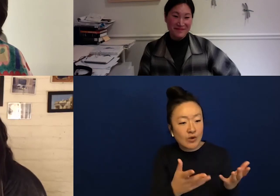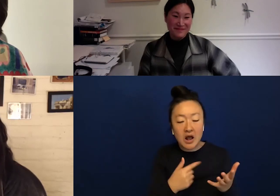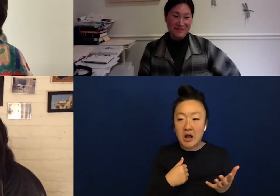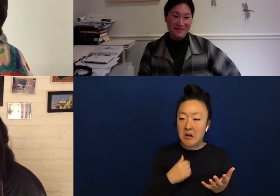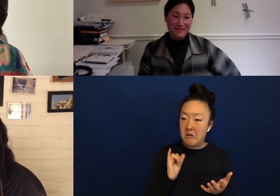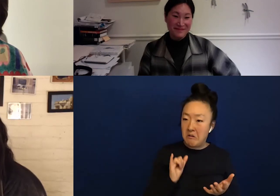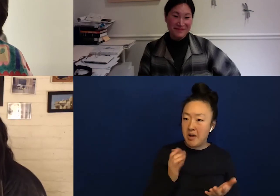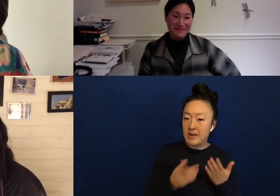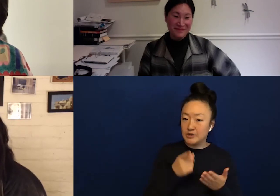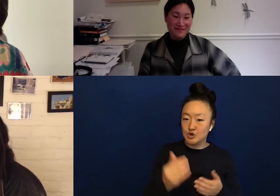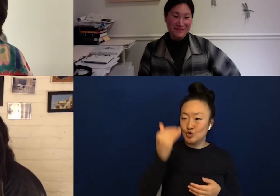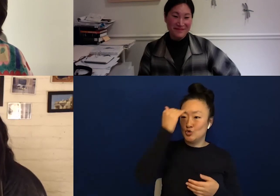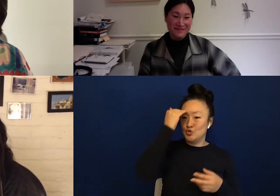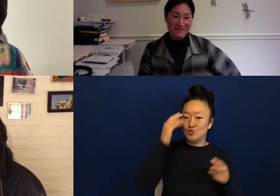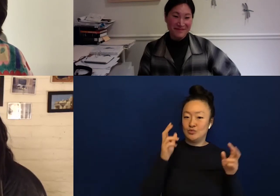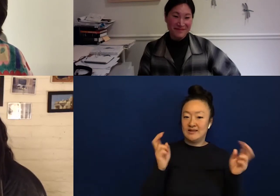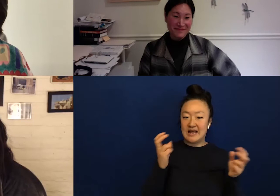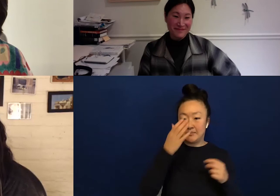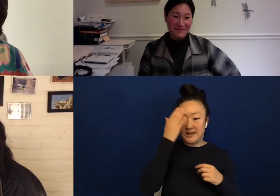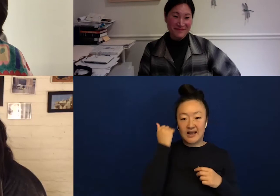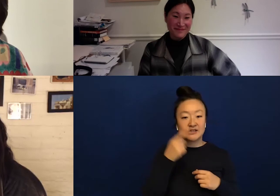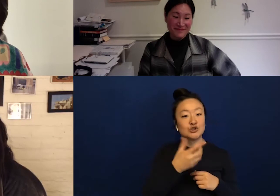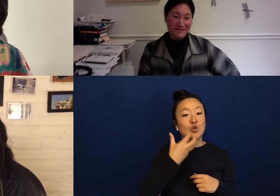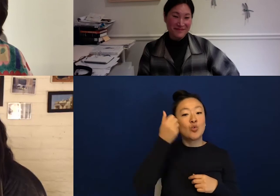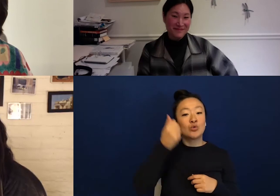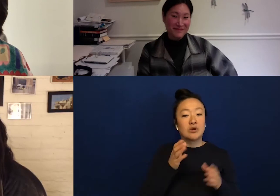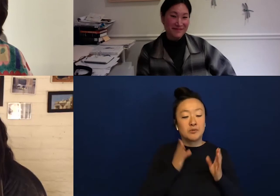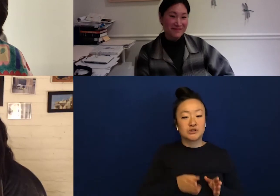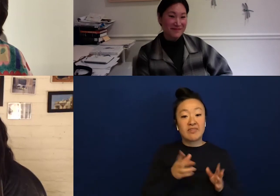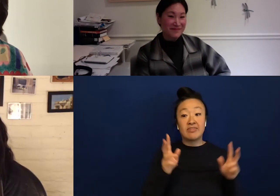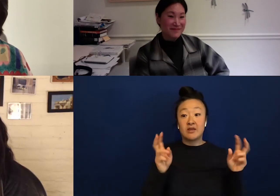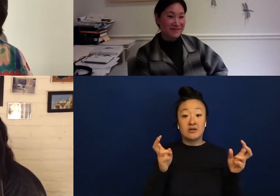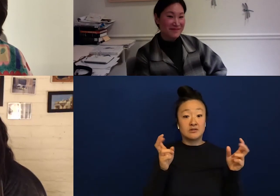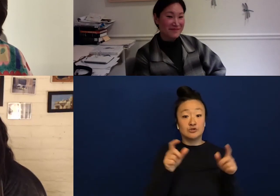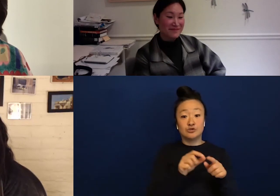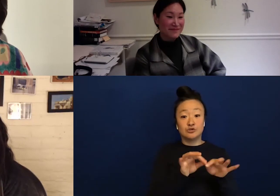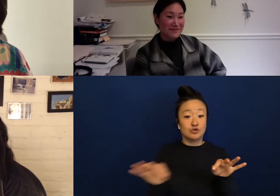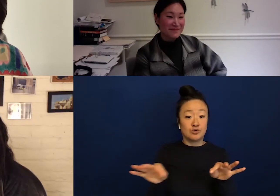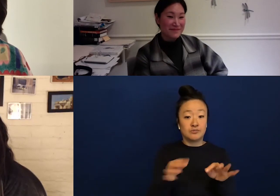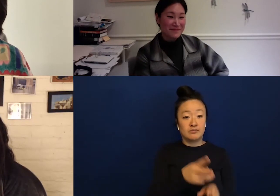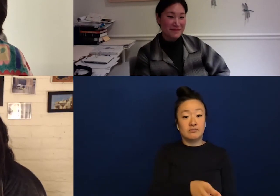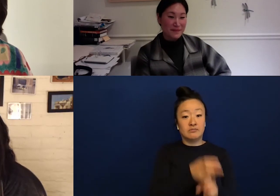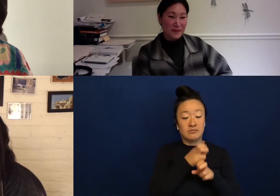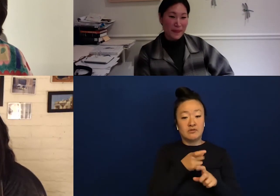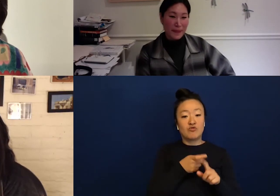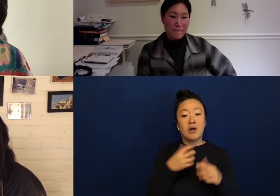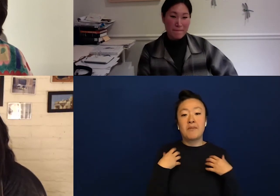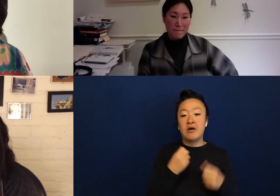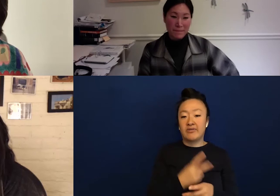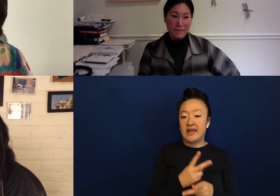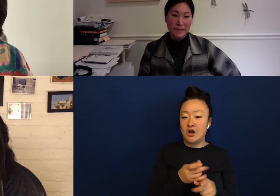she knew the title because she's an older person, because the term is from it's a from the healthcare